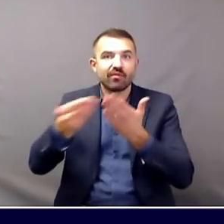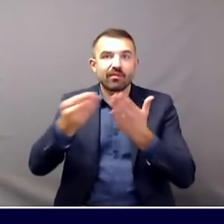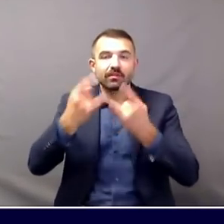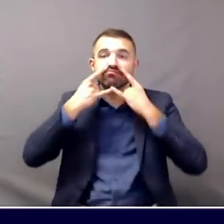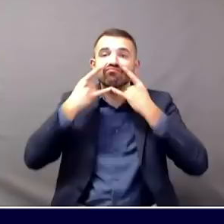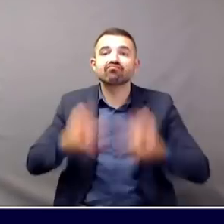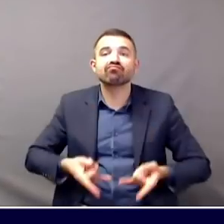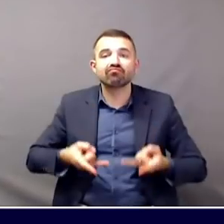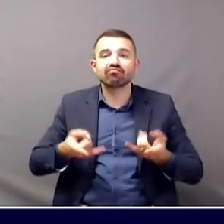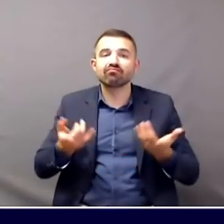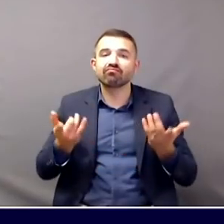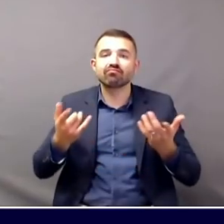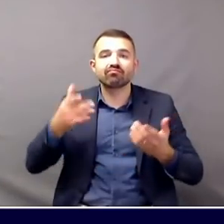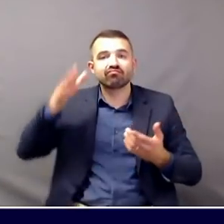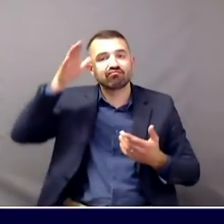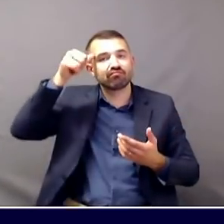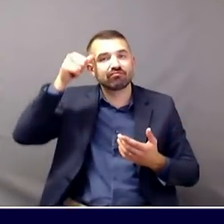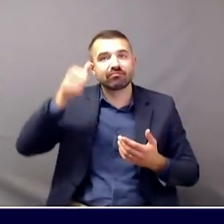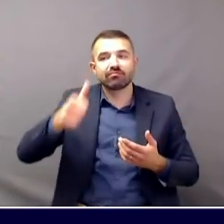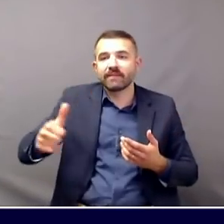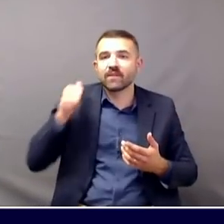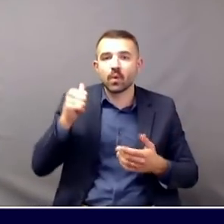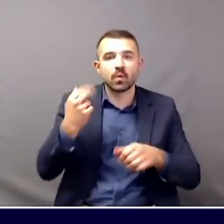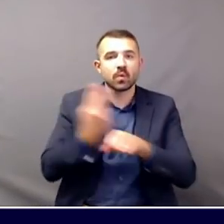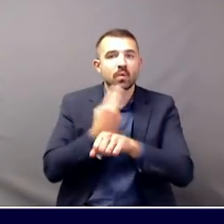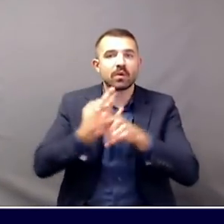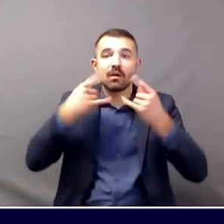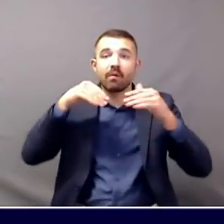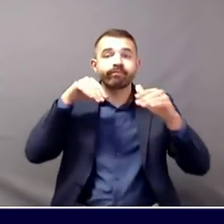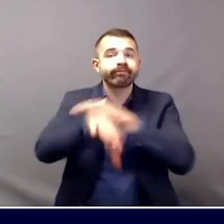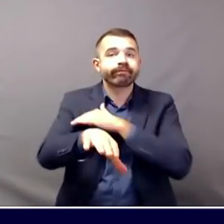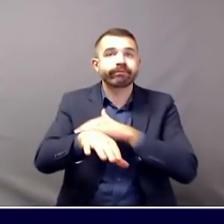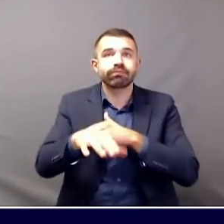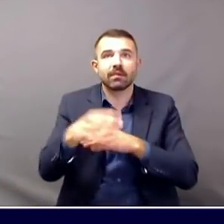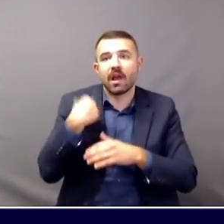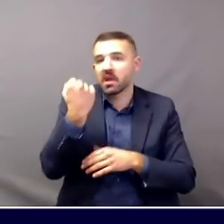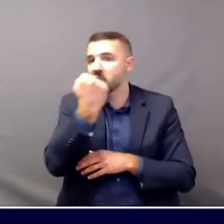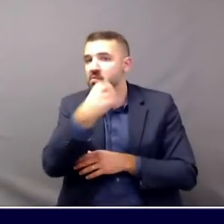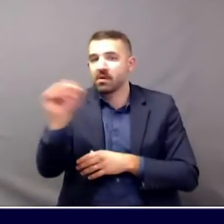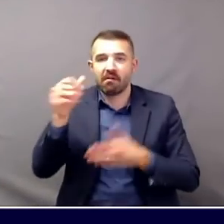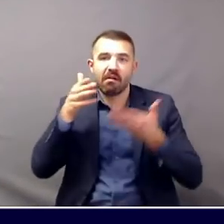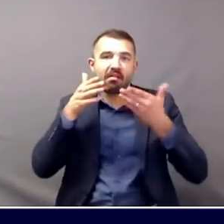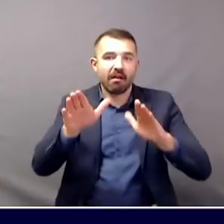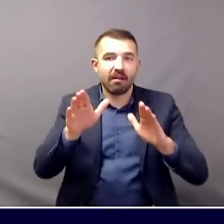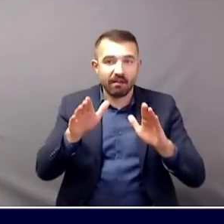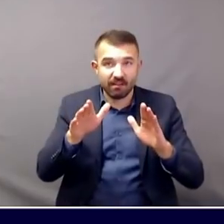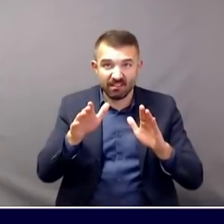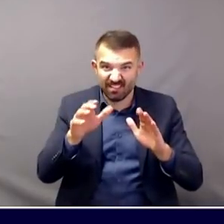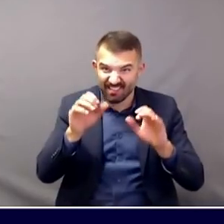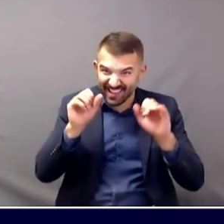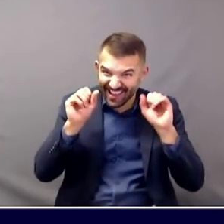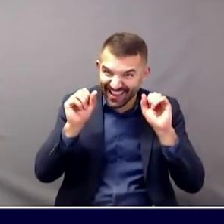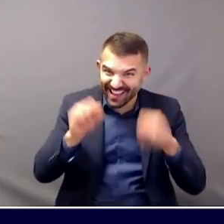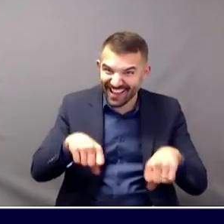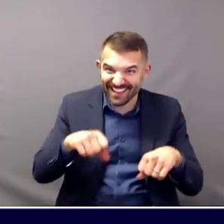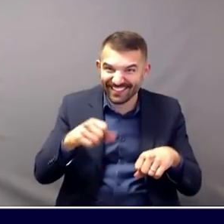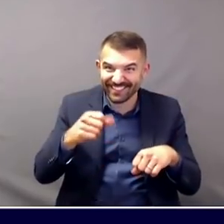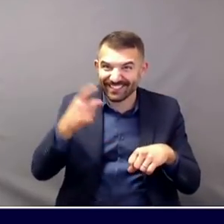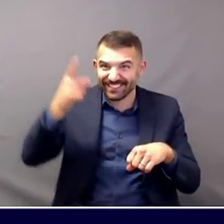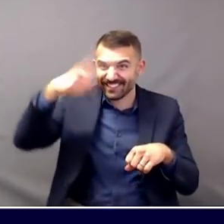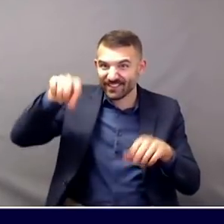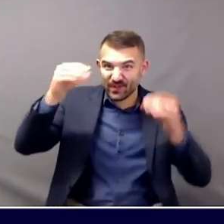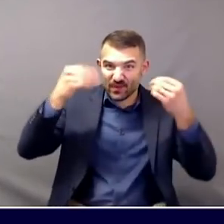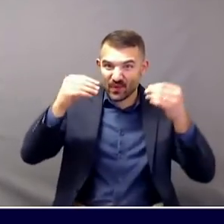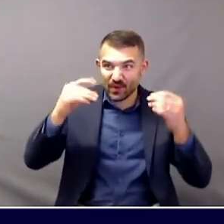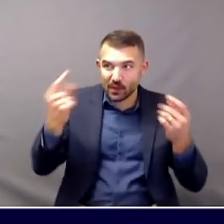here, and they say if someone's not wearing a mask, they ask them to. If they say, well, I can't, they don't ask any other questions